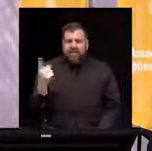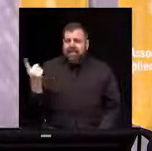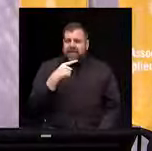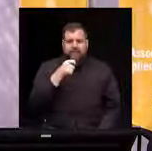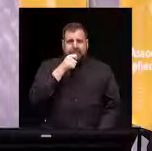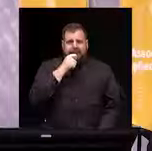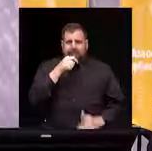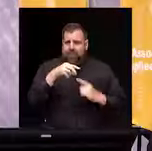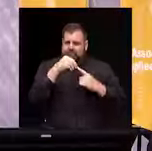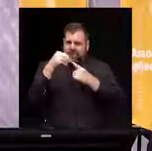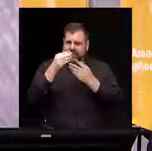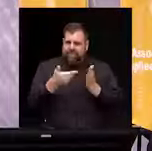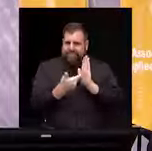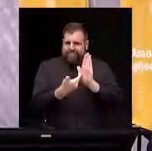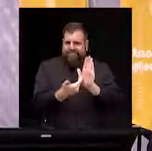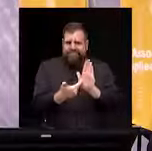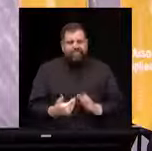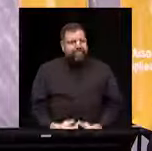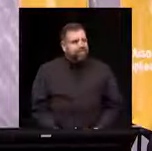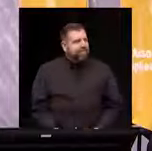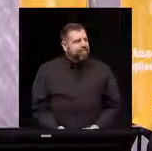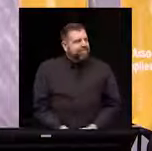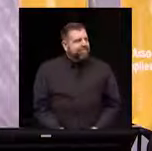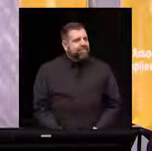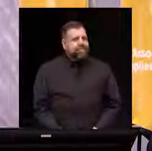special presentation.